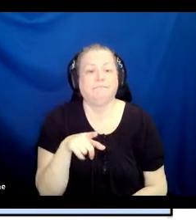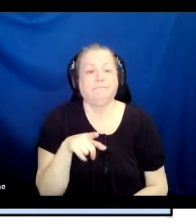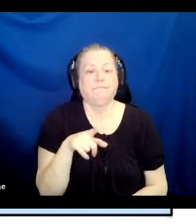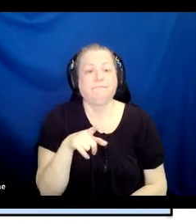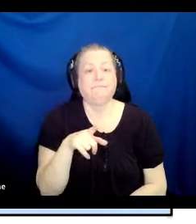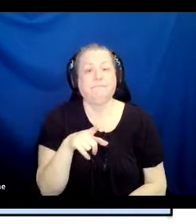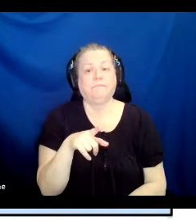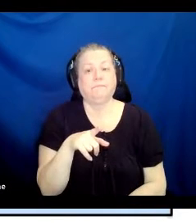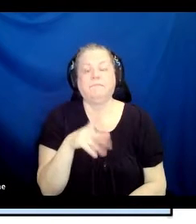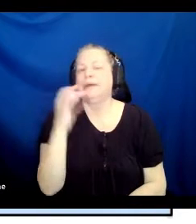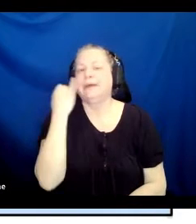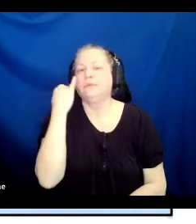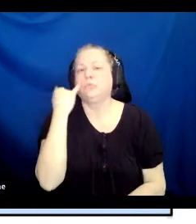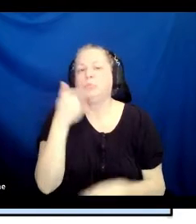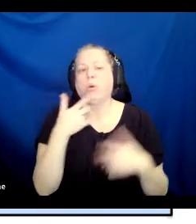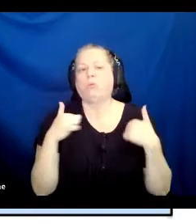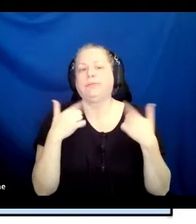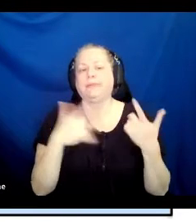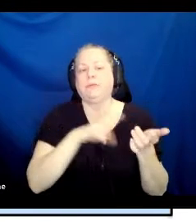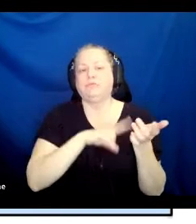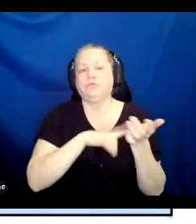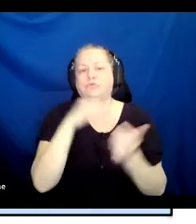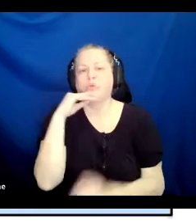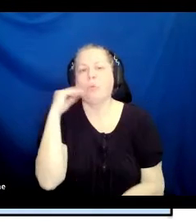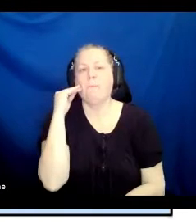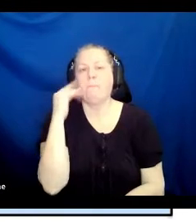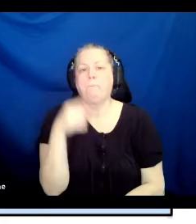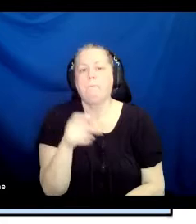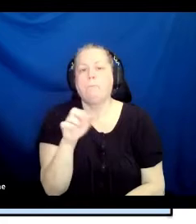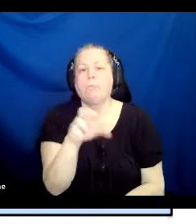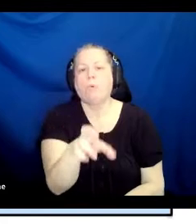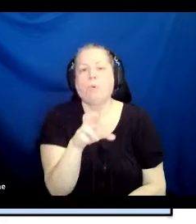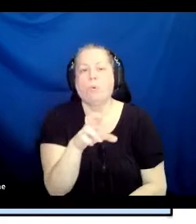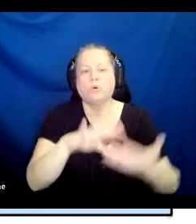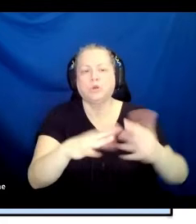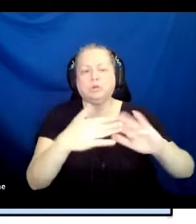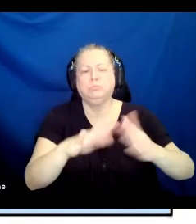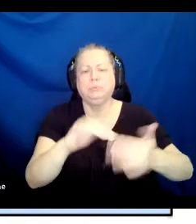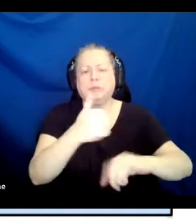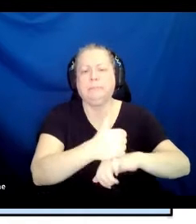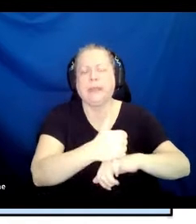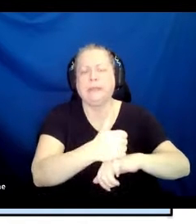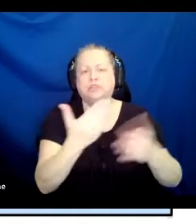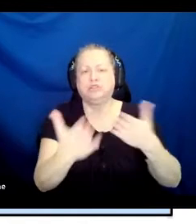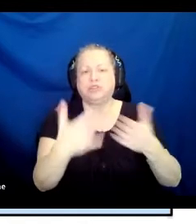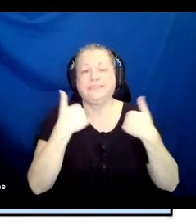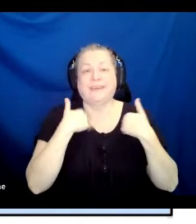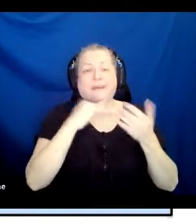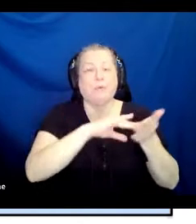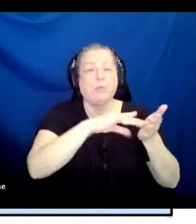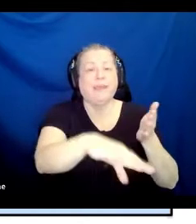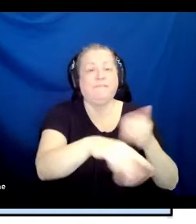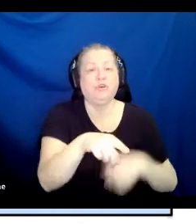residing in a nursing facility or in a home and community-based services waiver, the member